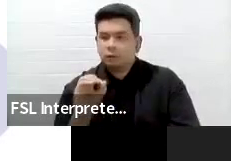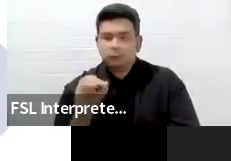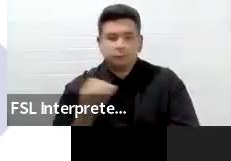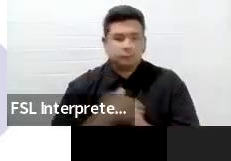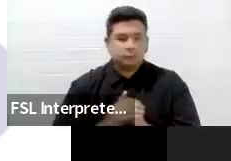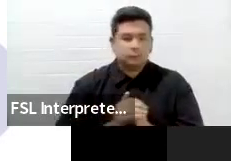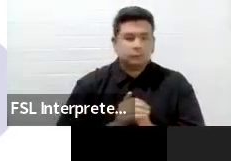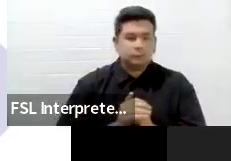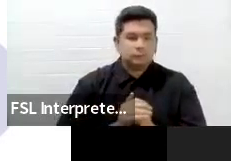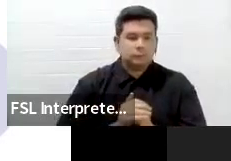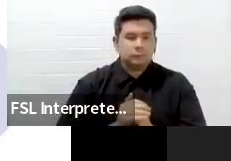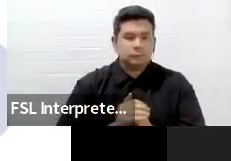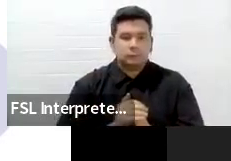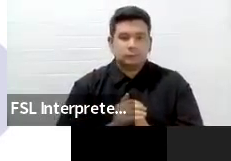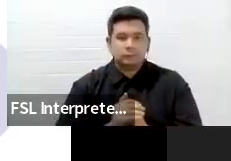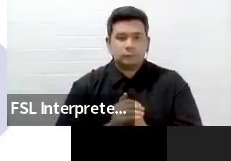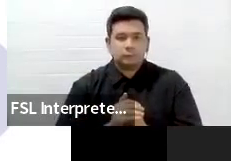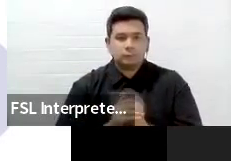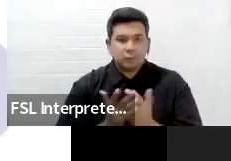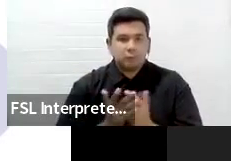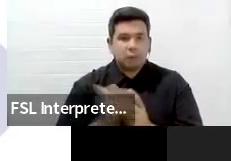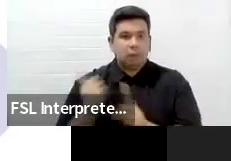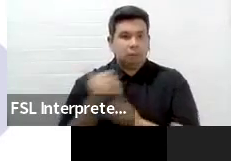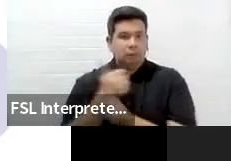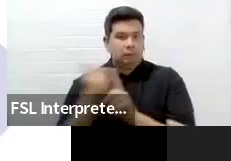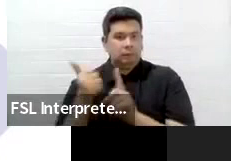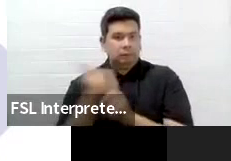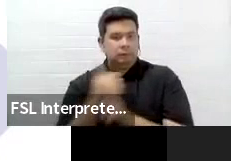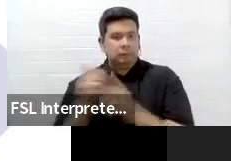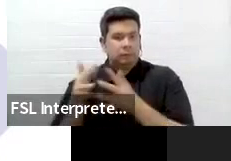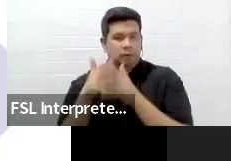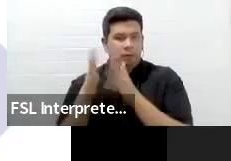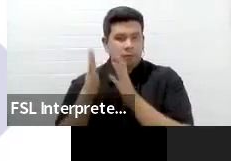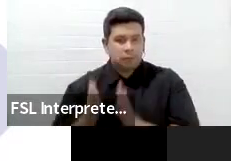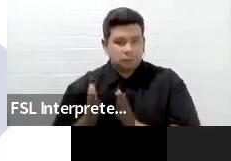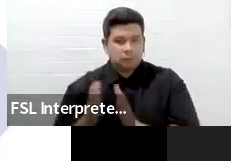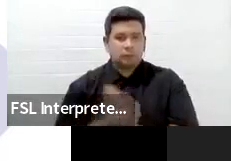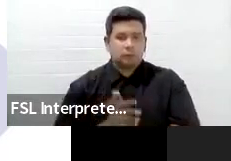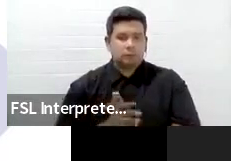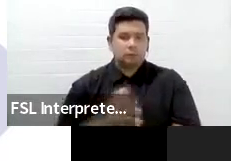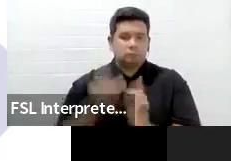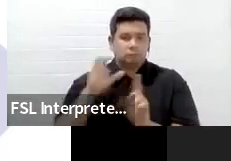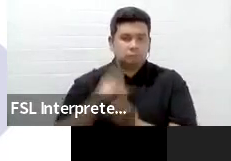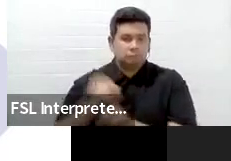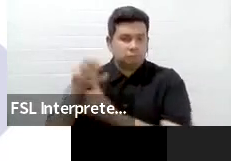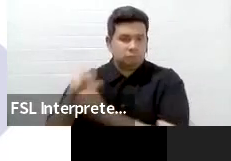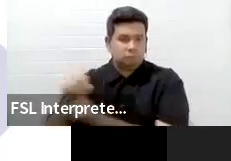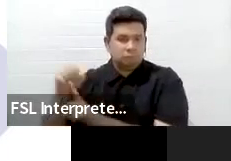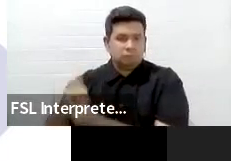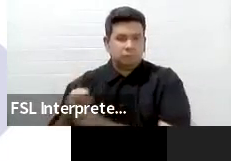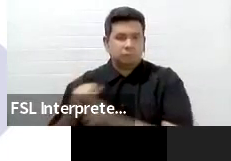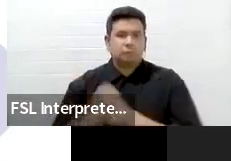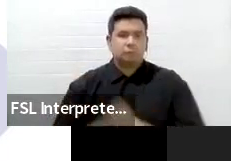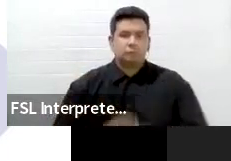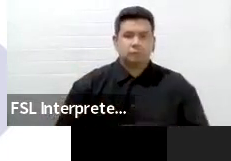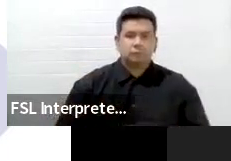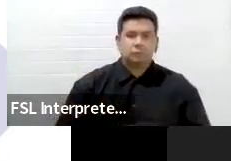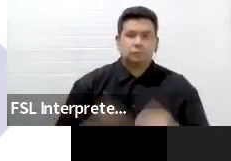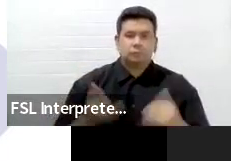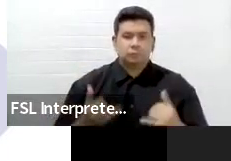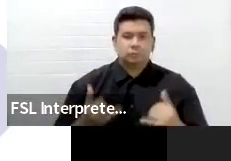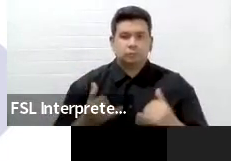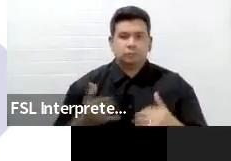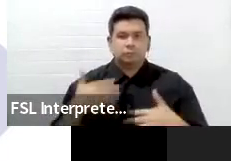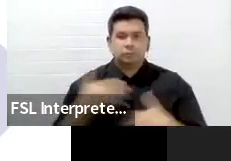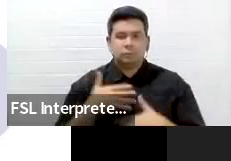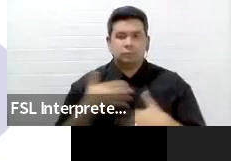drunken Americans, the abusive Americans, then the mandarambong, no? Hanggang ngayon, natatakot pa rin tayo sa pagbabalik